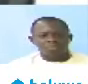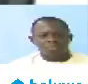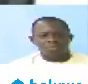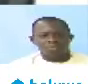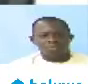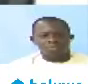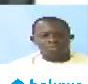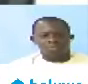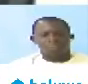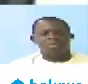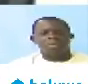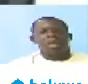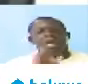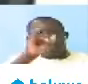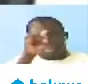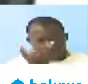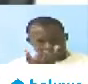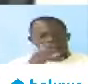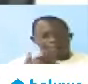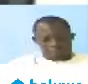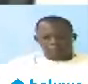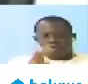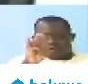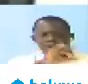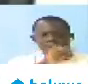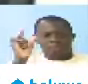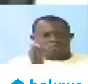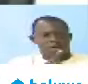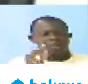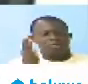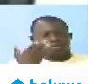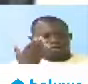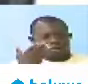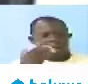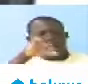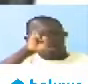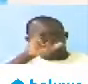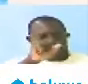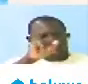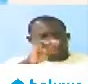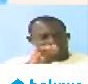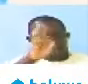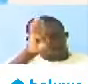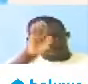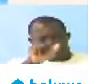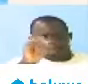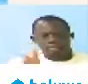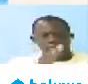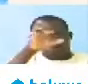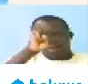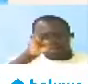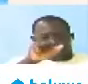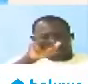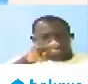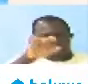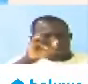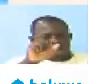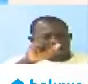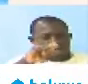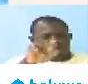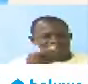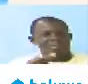Dr. Sambasanya. Yes, he's also known as Dr. Sambasanya. How about this? Does he have another name apart